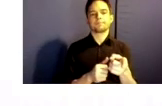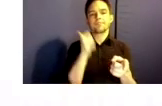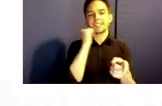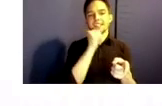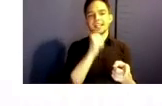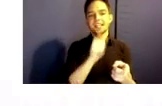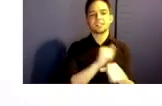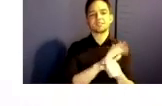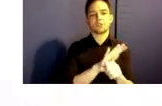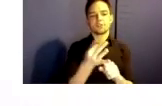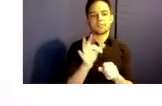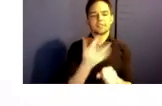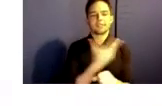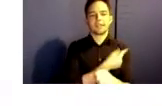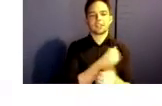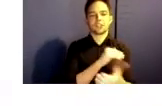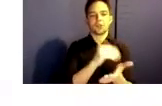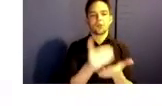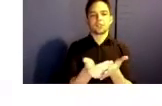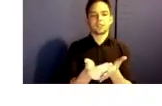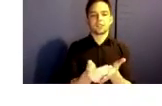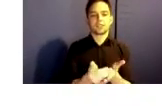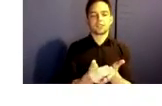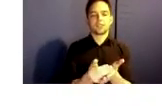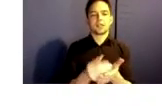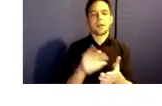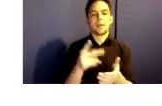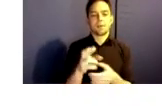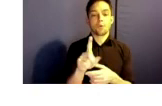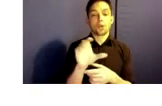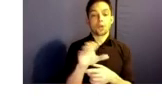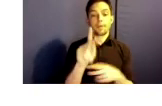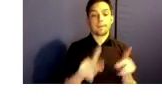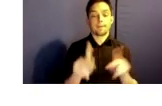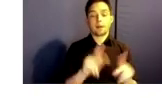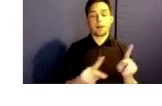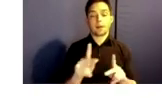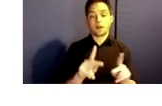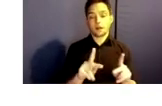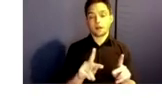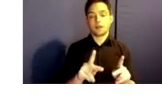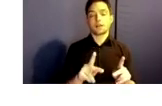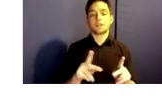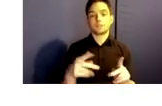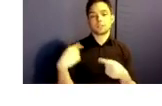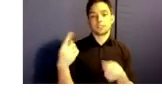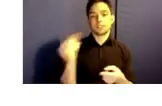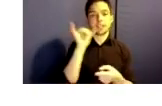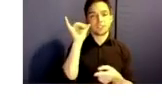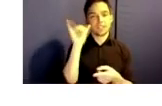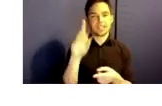COVID-19 vaccination doses as per 100 people as per yesterday data